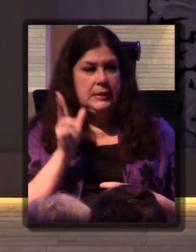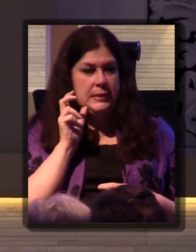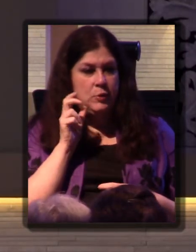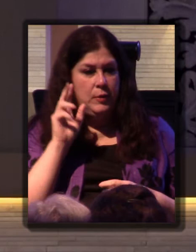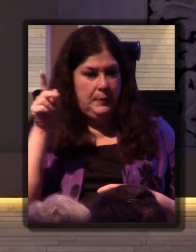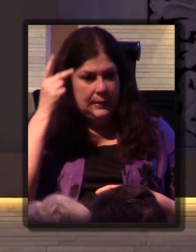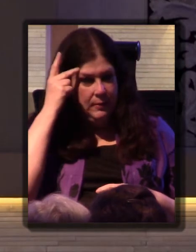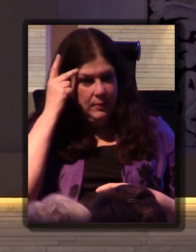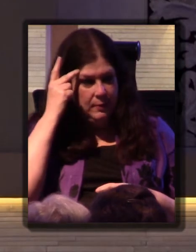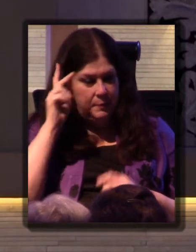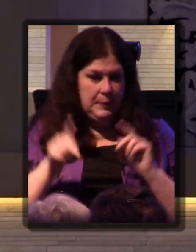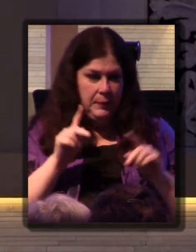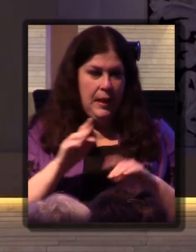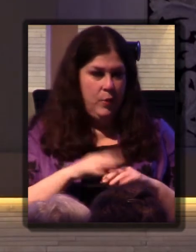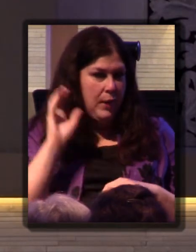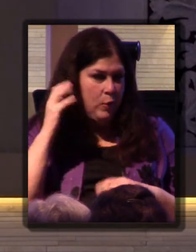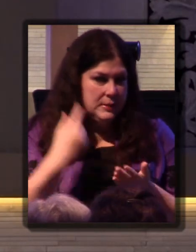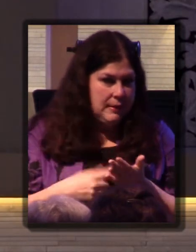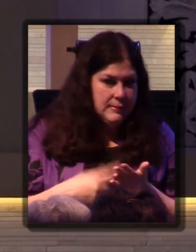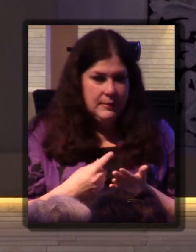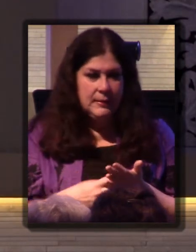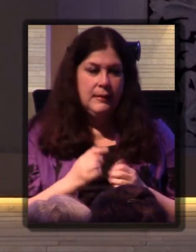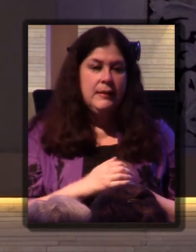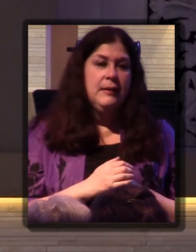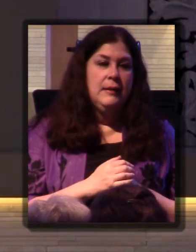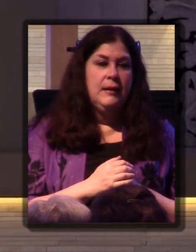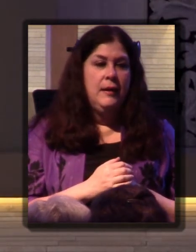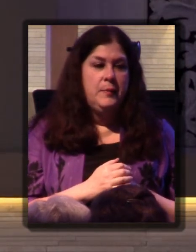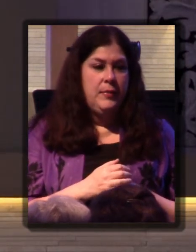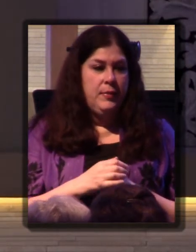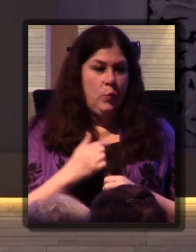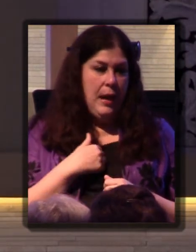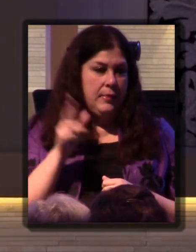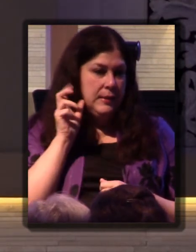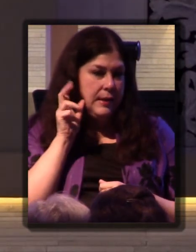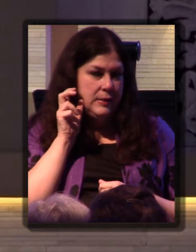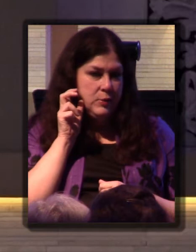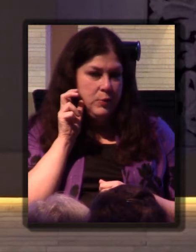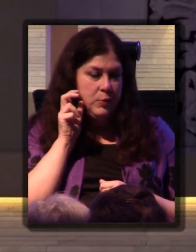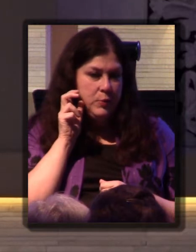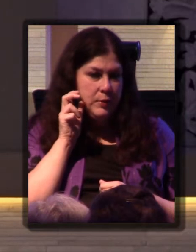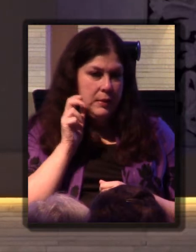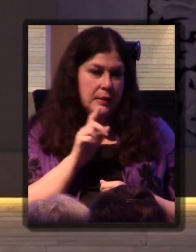so interesting to listen to the political pundits on the radio discussing this. And of course, the station I listen to